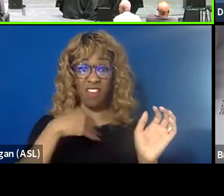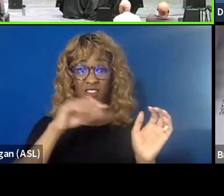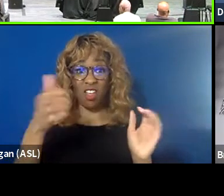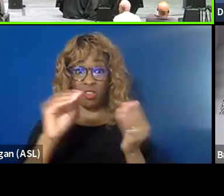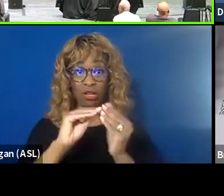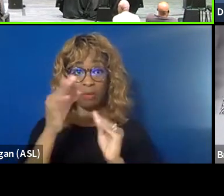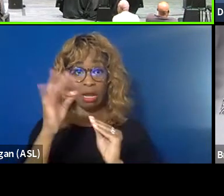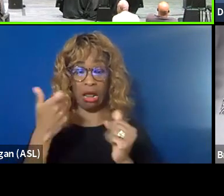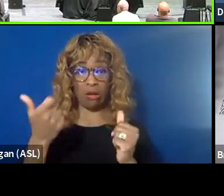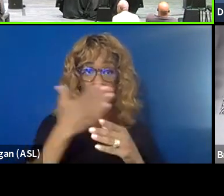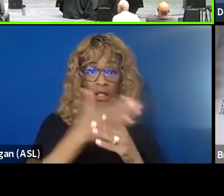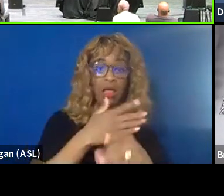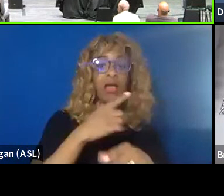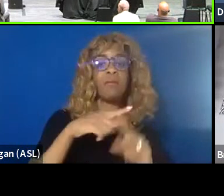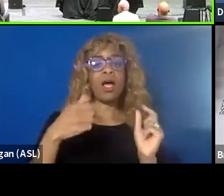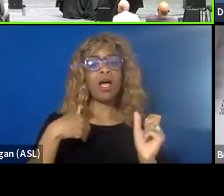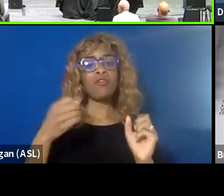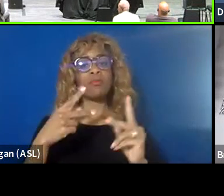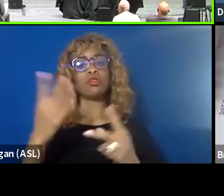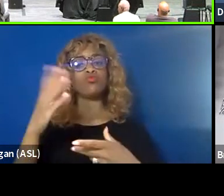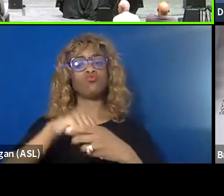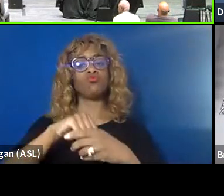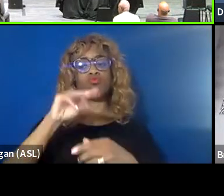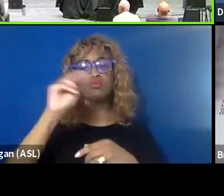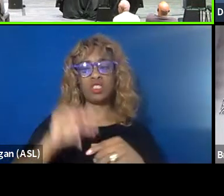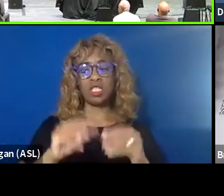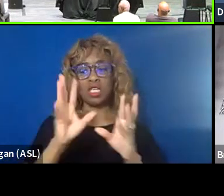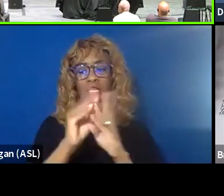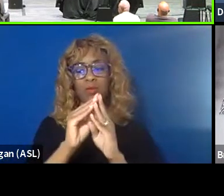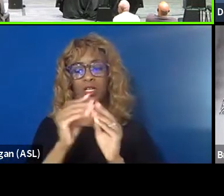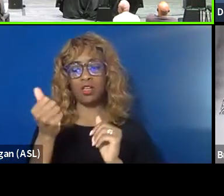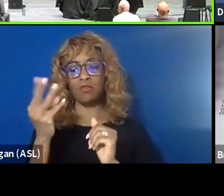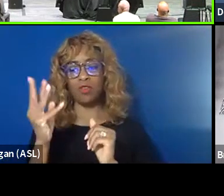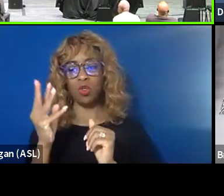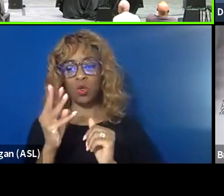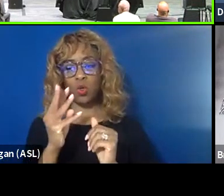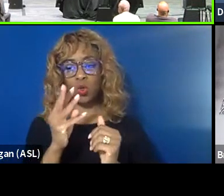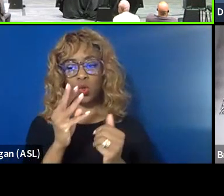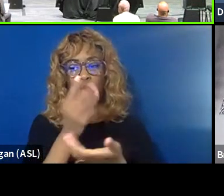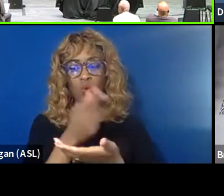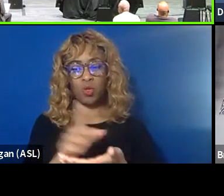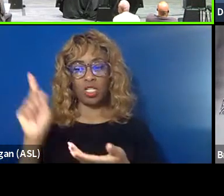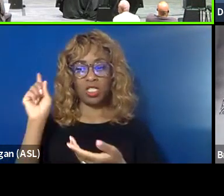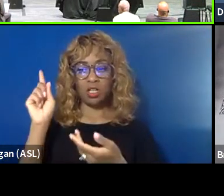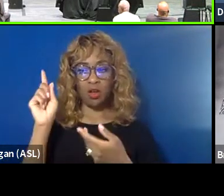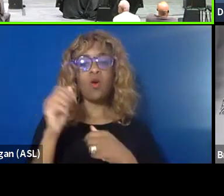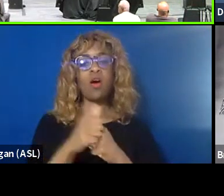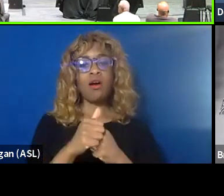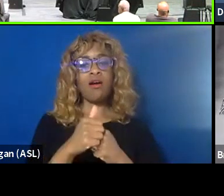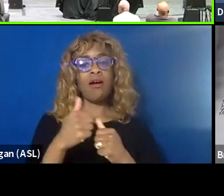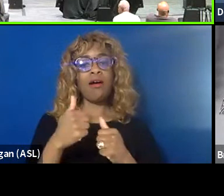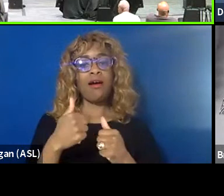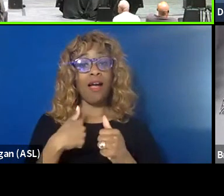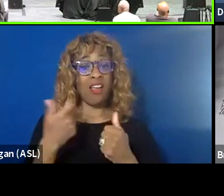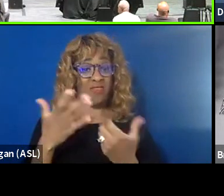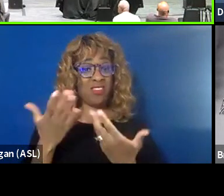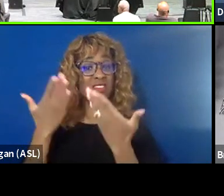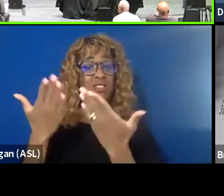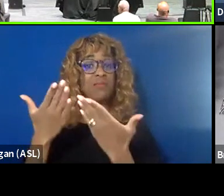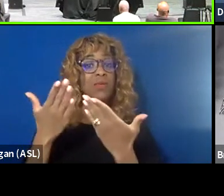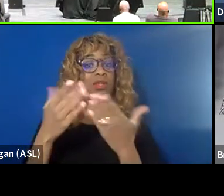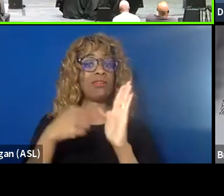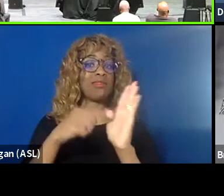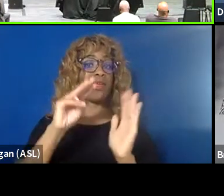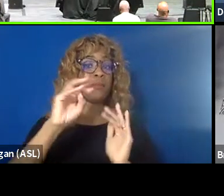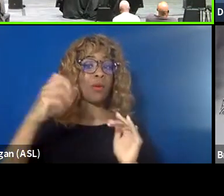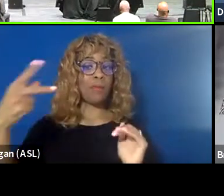an opportunity to attend the Muskegon meeting a couple of weeks ago, and I have submitted a sample map and I've